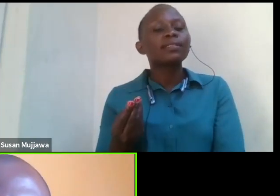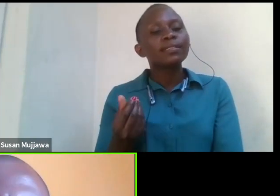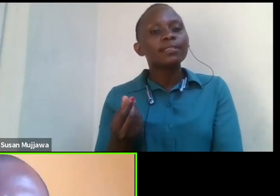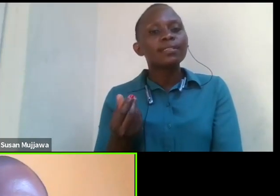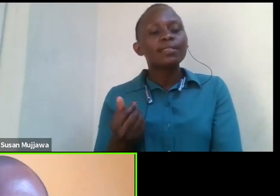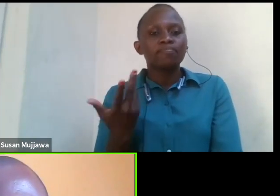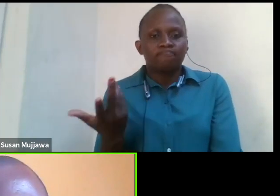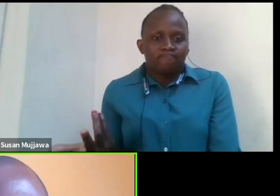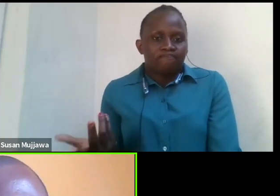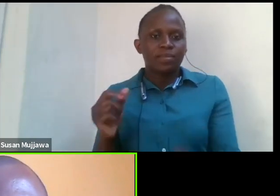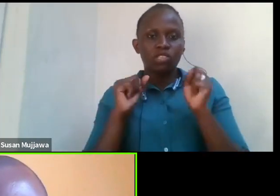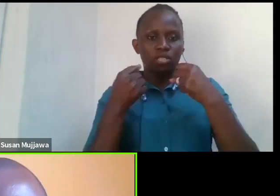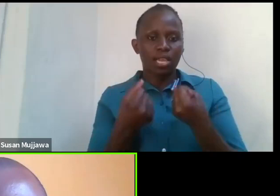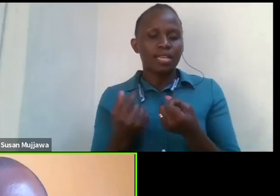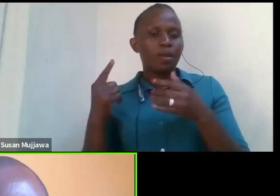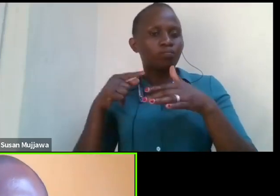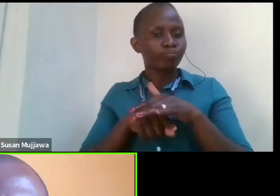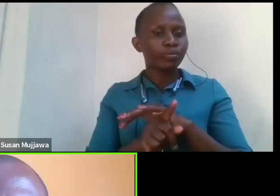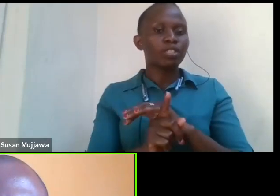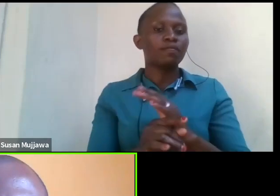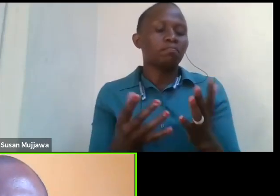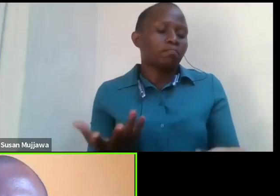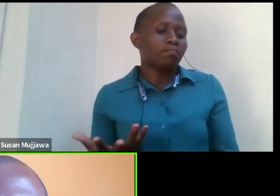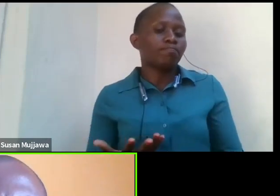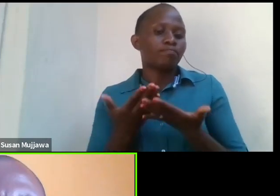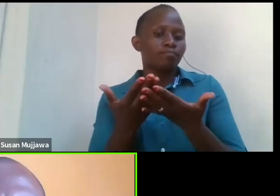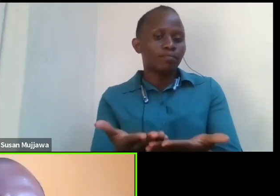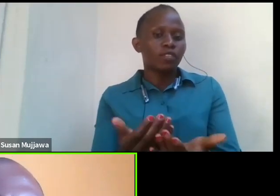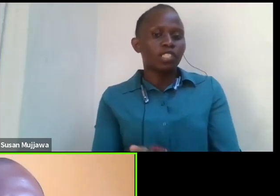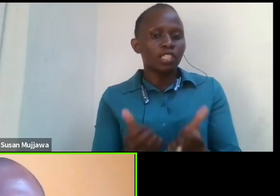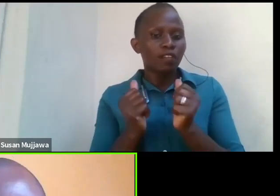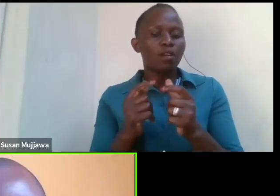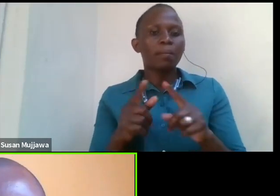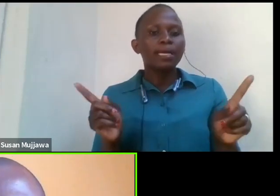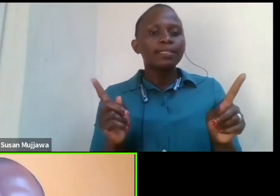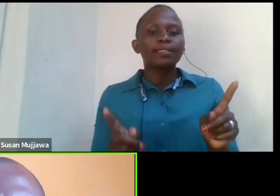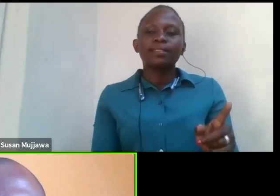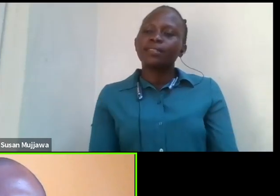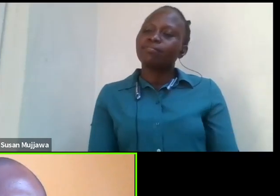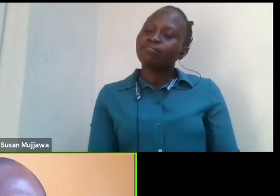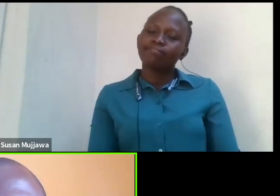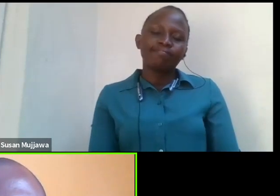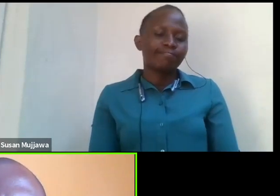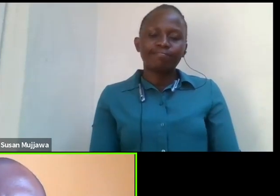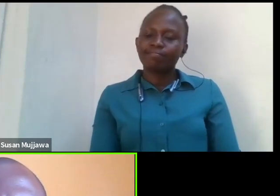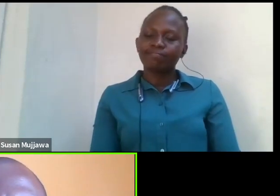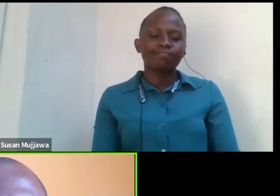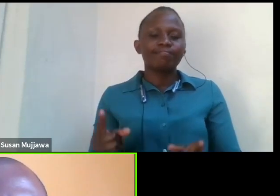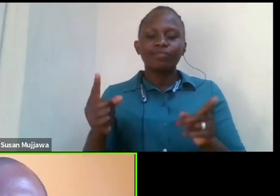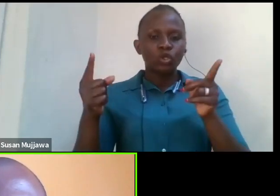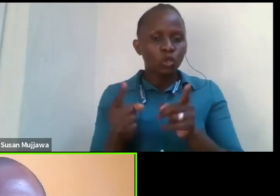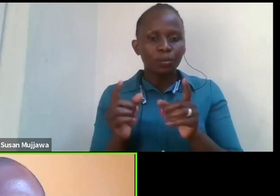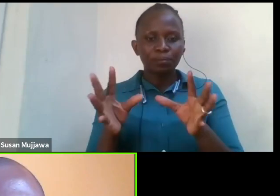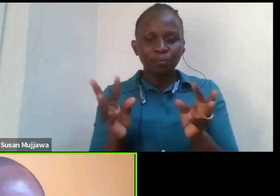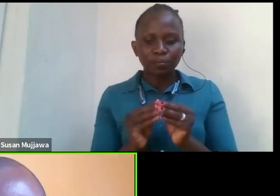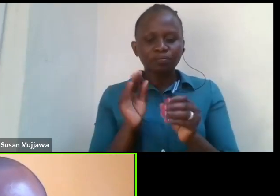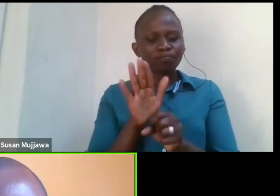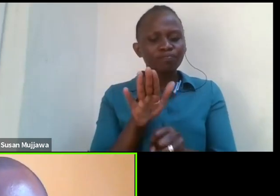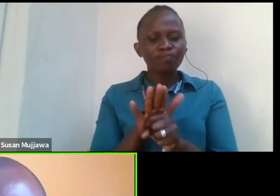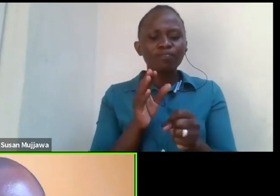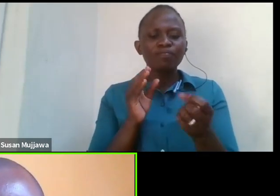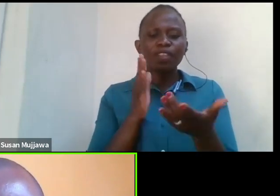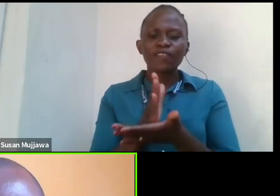Society comes in. Society presents itself. But of course, to cut the long story short, there's a lot of facts that are not